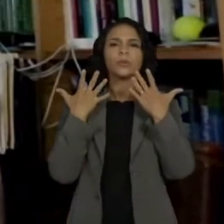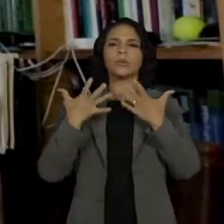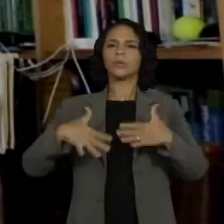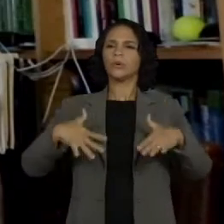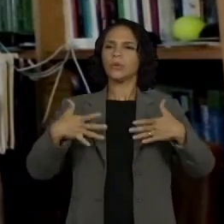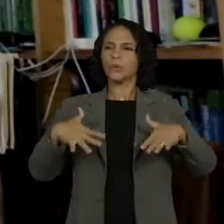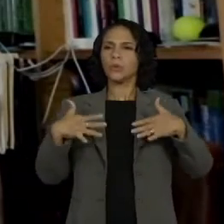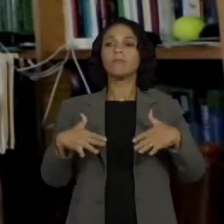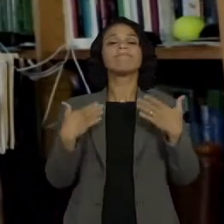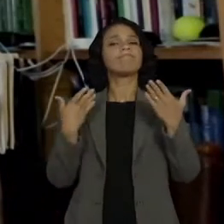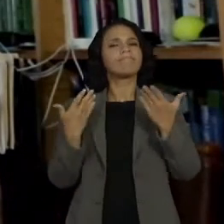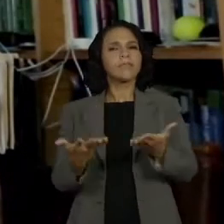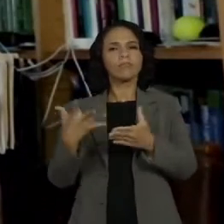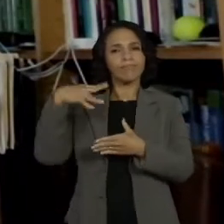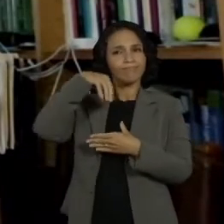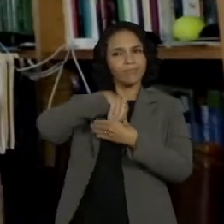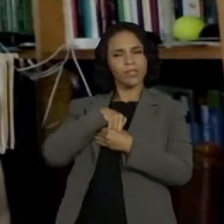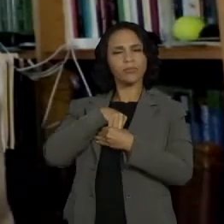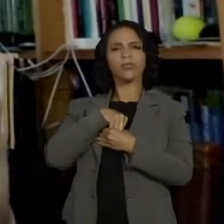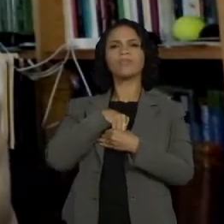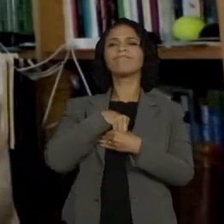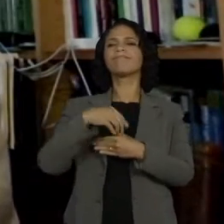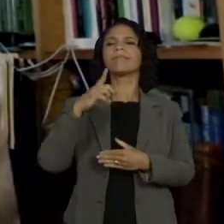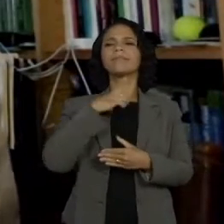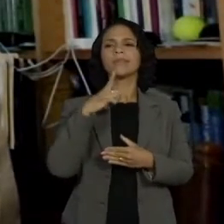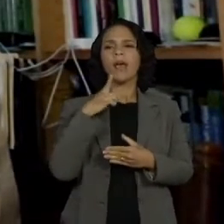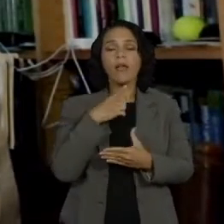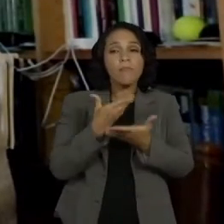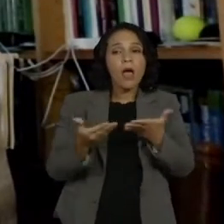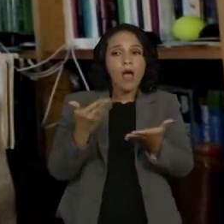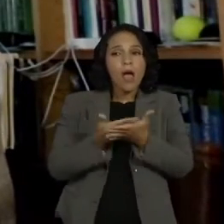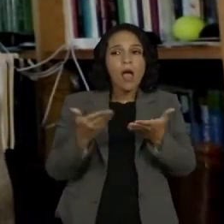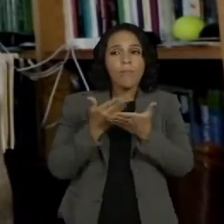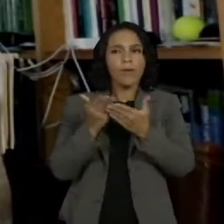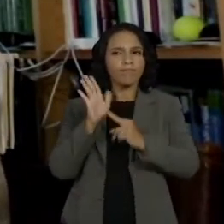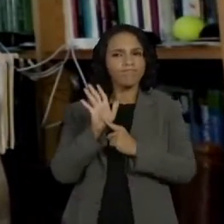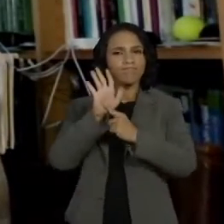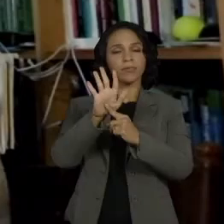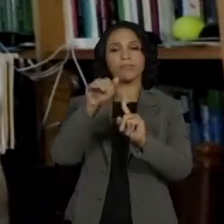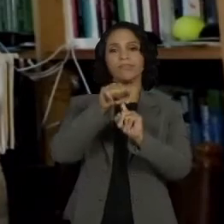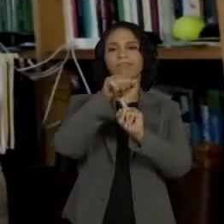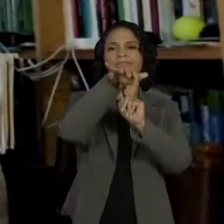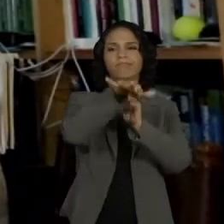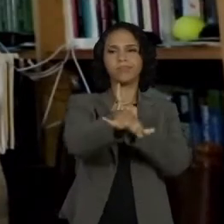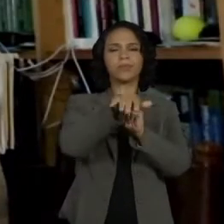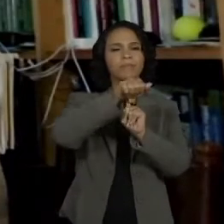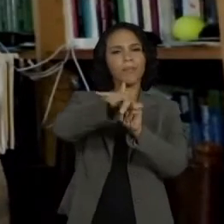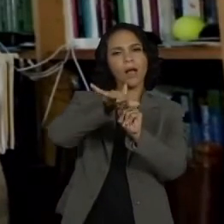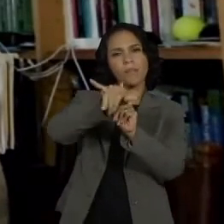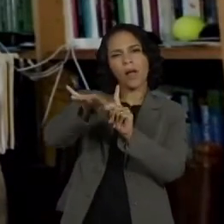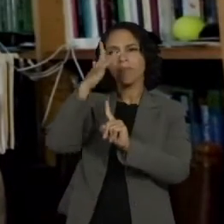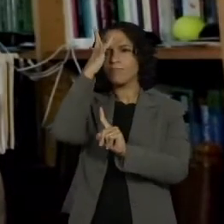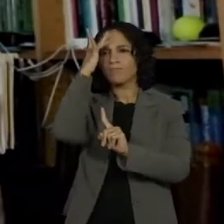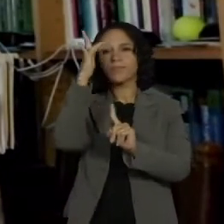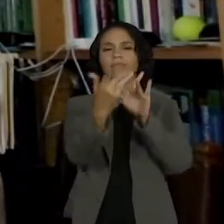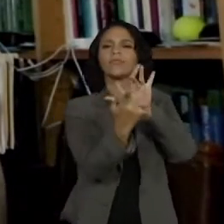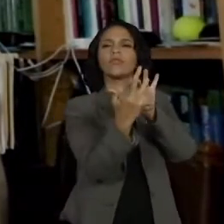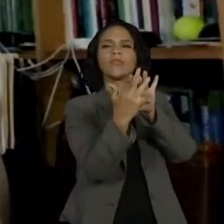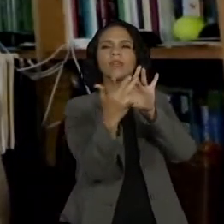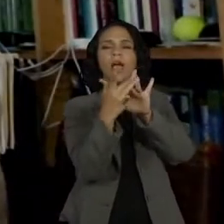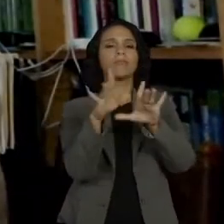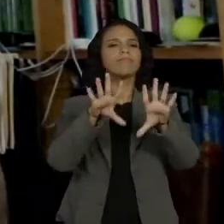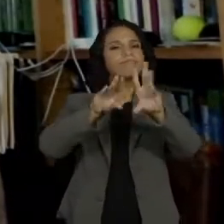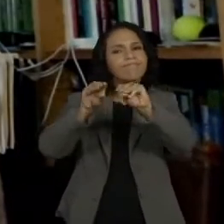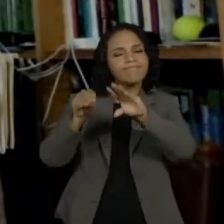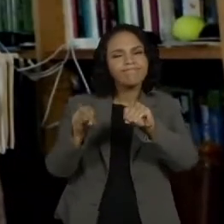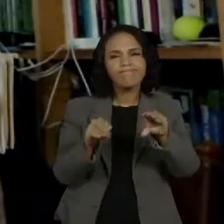bodily fluids a person loses that someone else is going to be exposed to, either touching the person or cleaning up or whatever, the